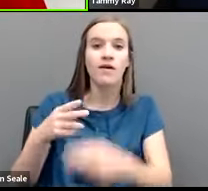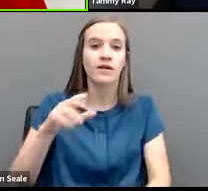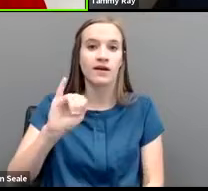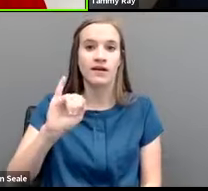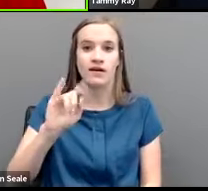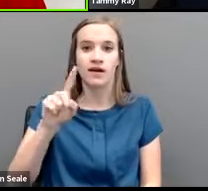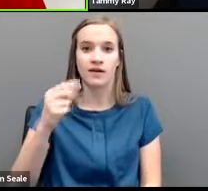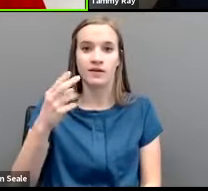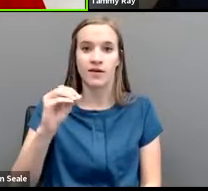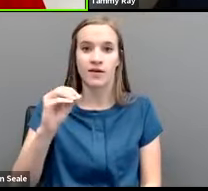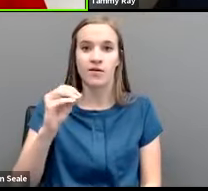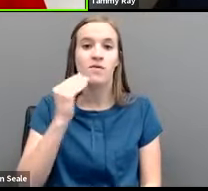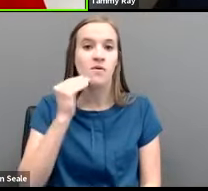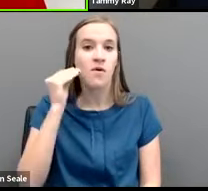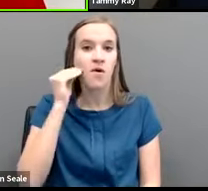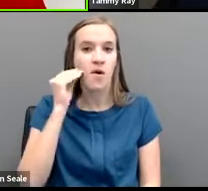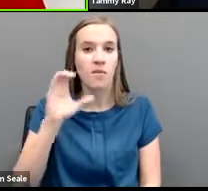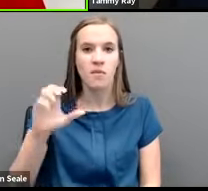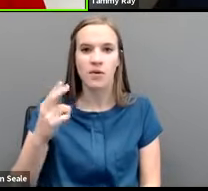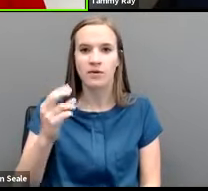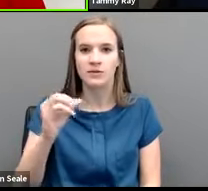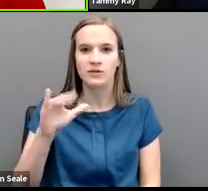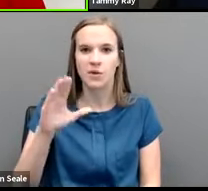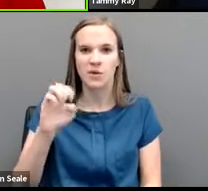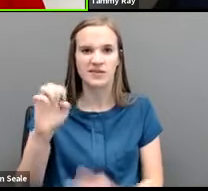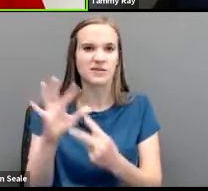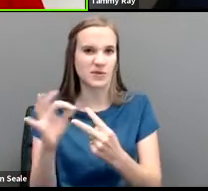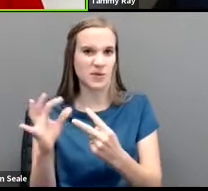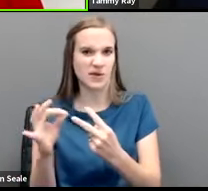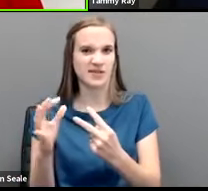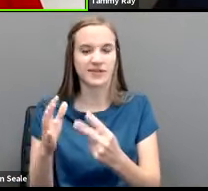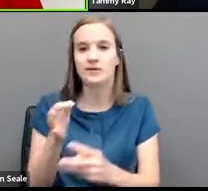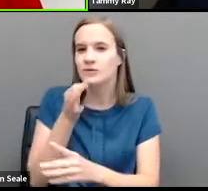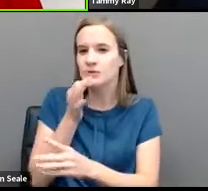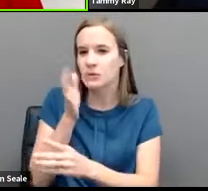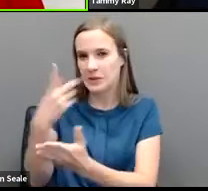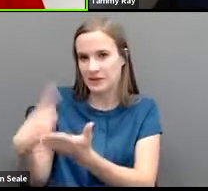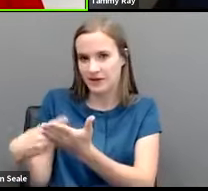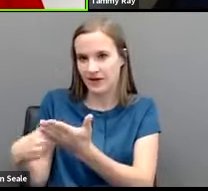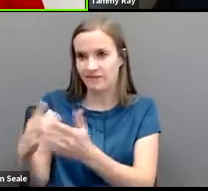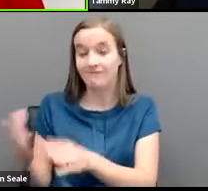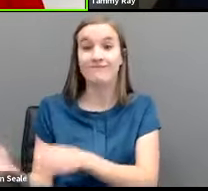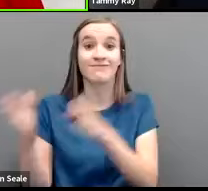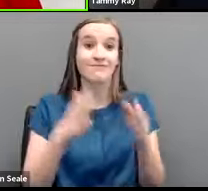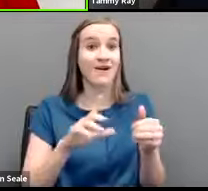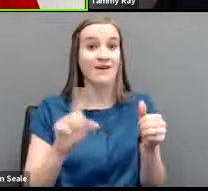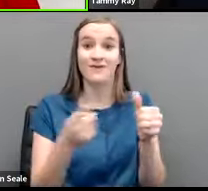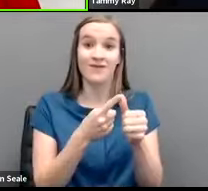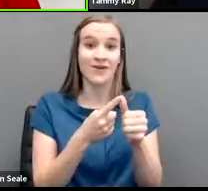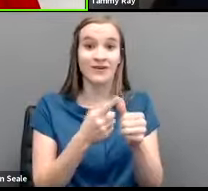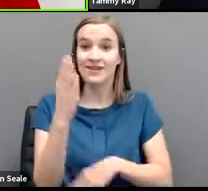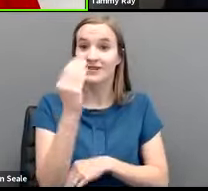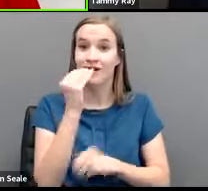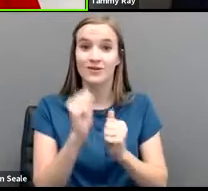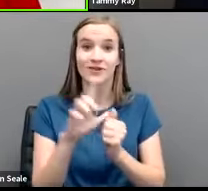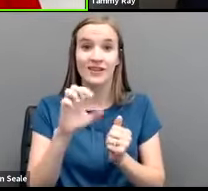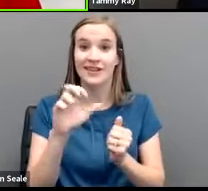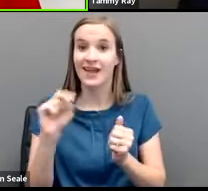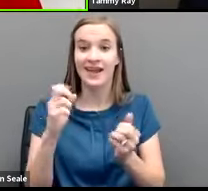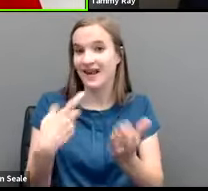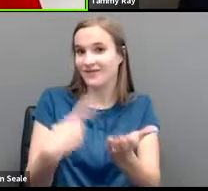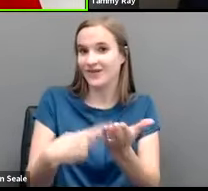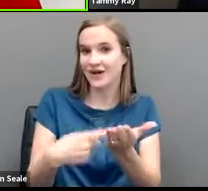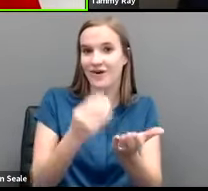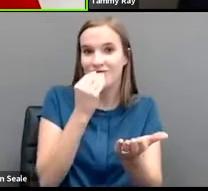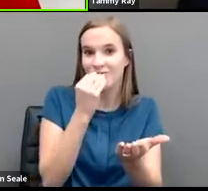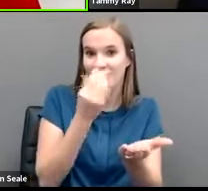but because it's lunchtime, we always start Lunch with LeAnn with food. So, Tammy, I know you brought